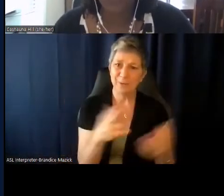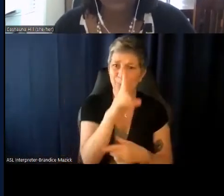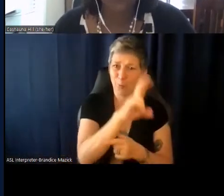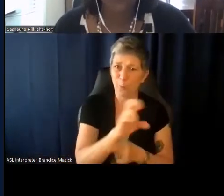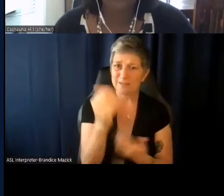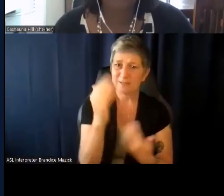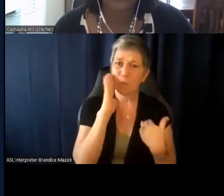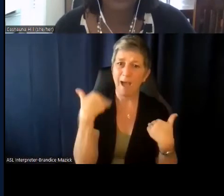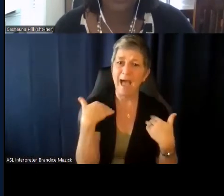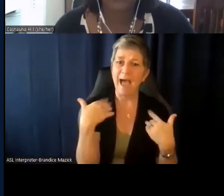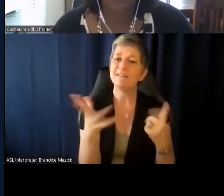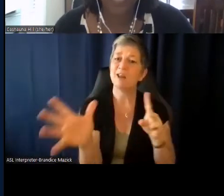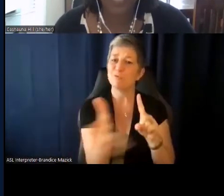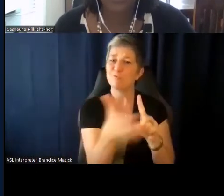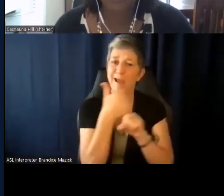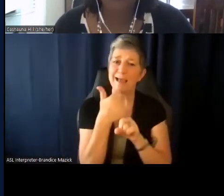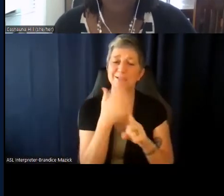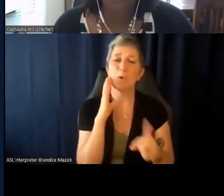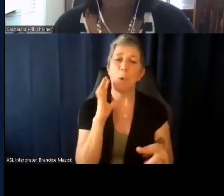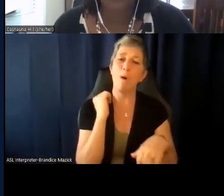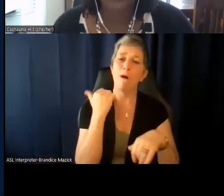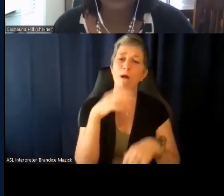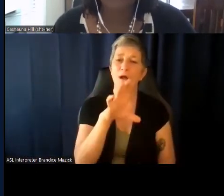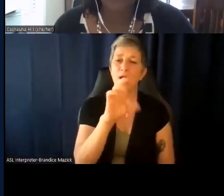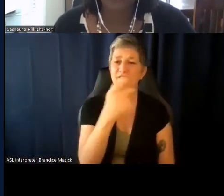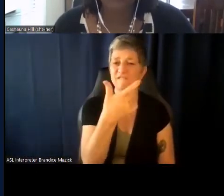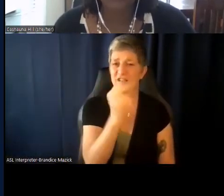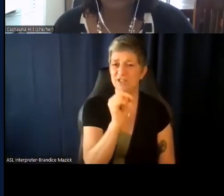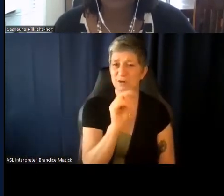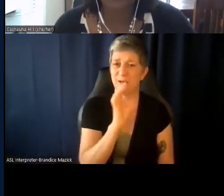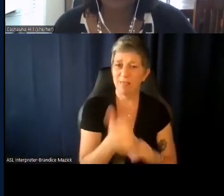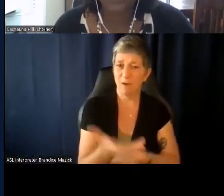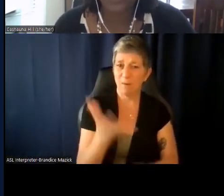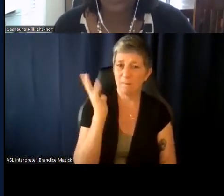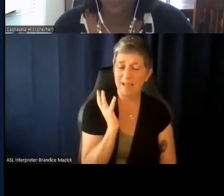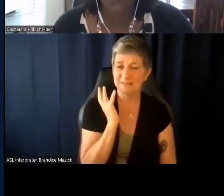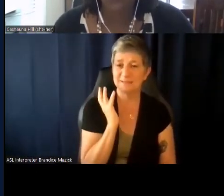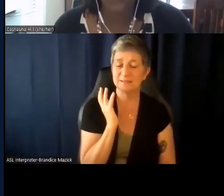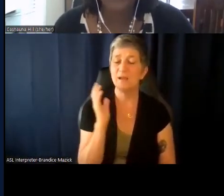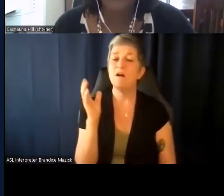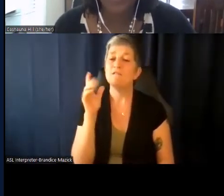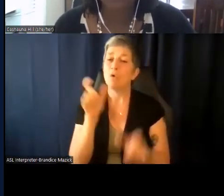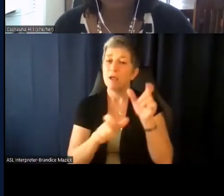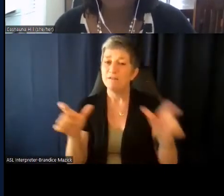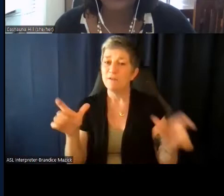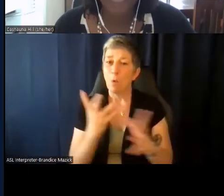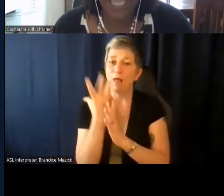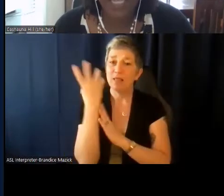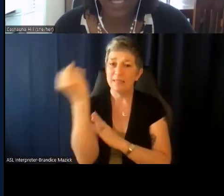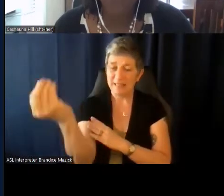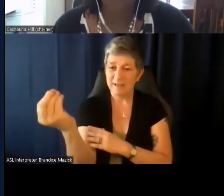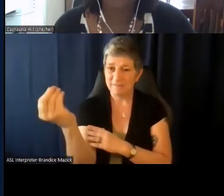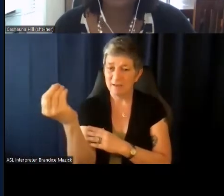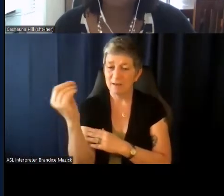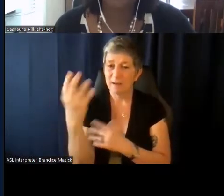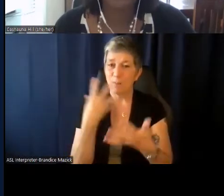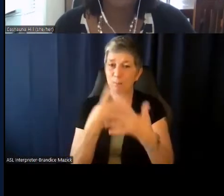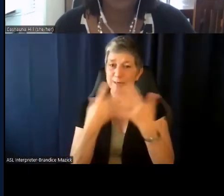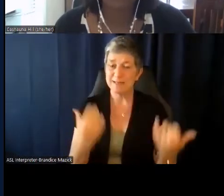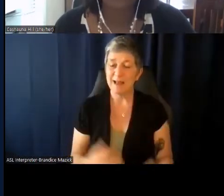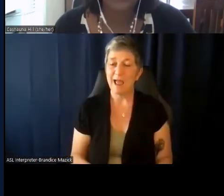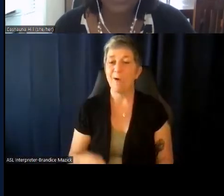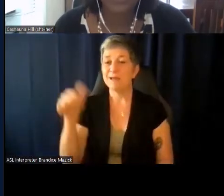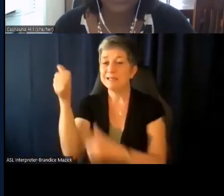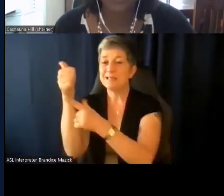an arrest or conviction in their past. For individuals leaving prison, 1 out of 10 will